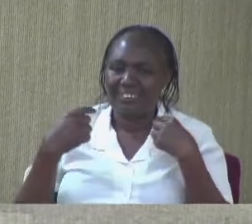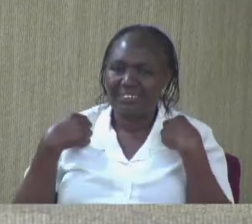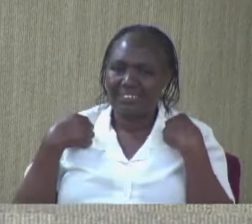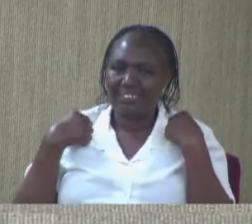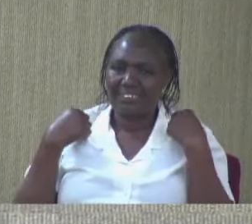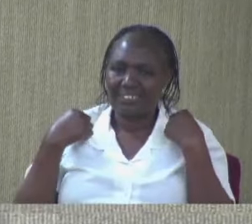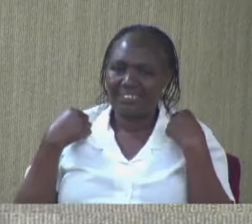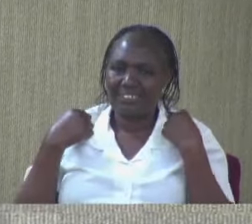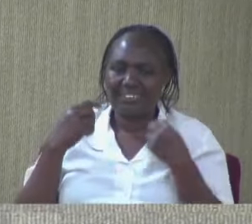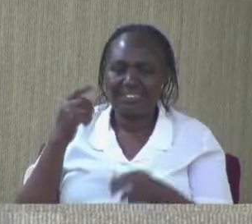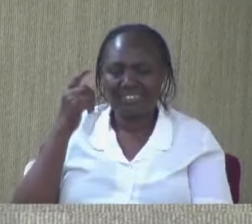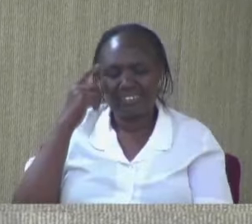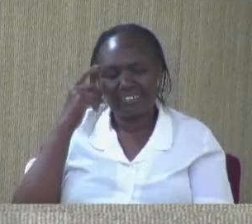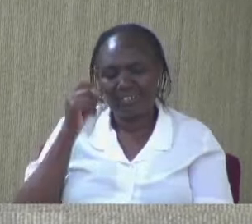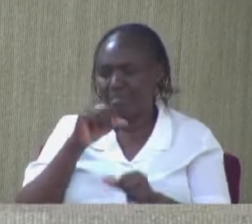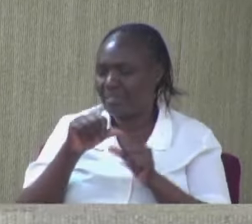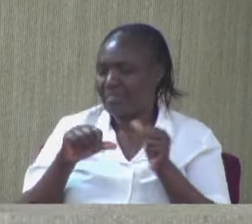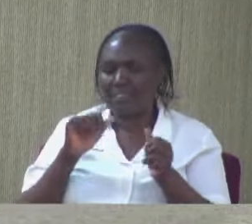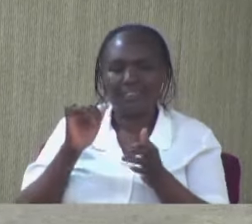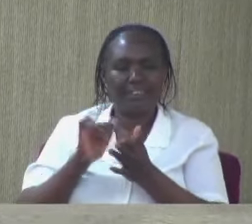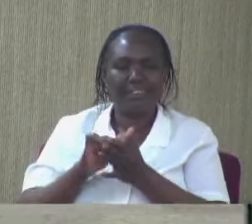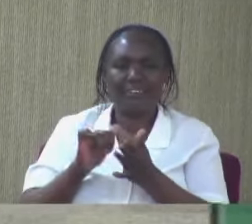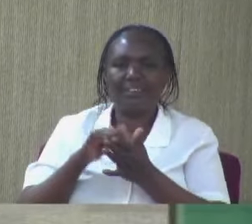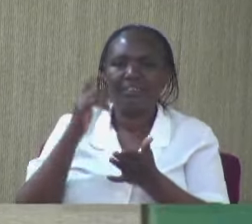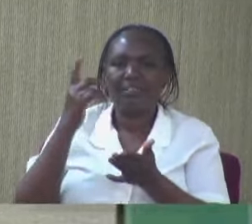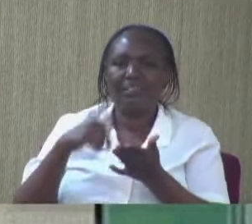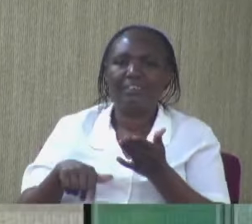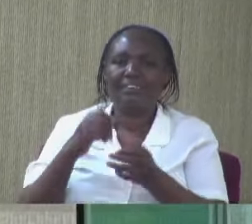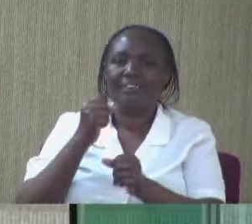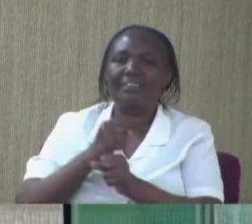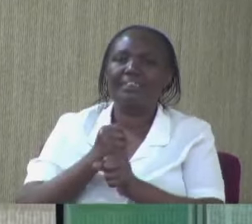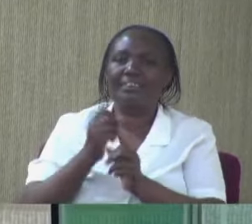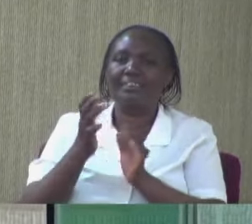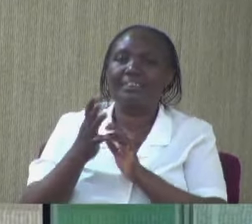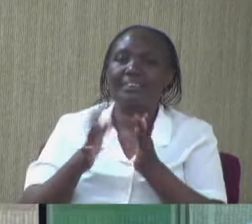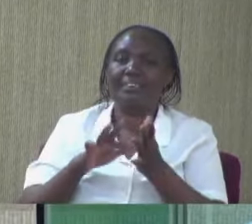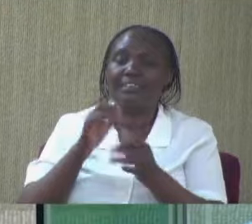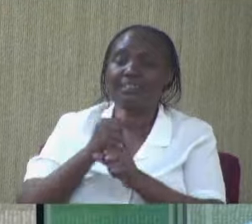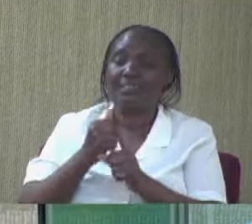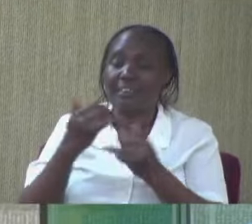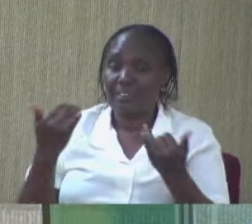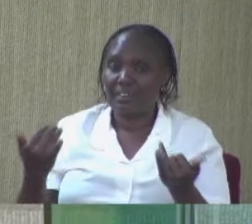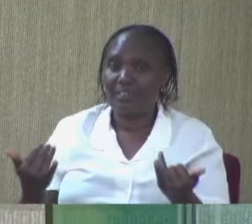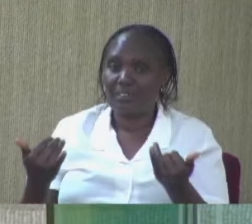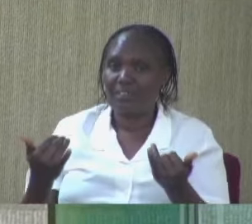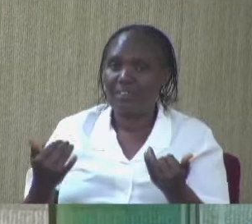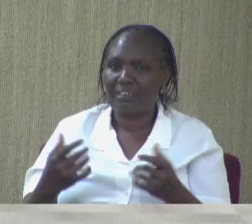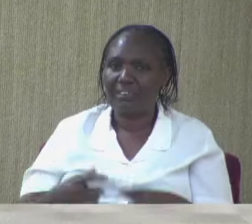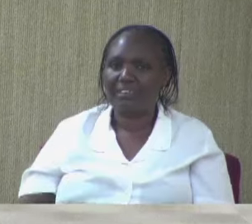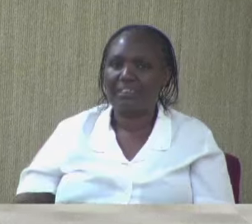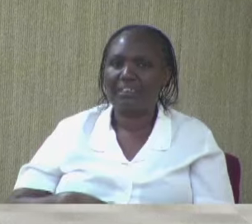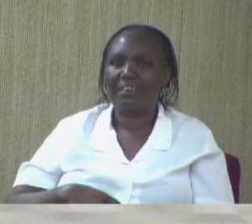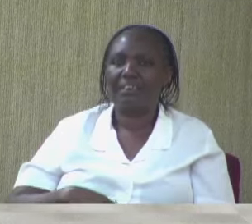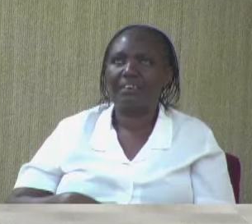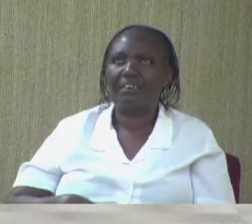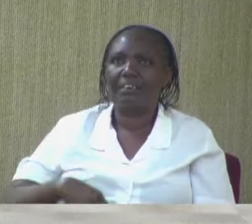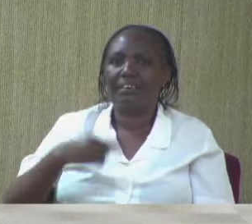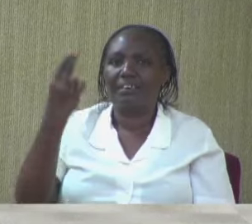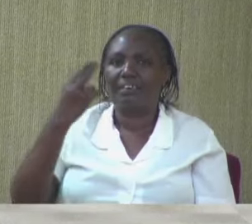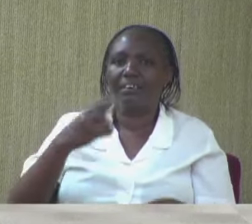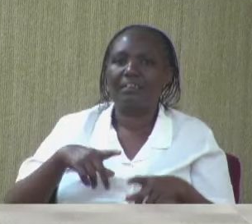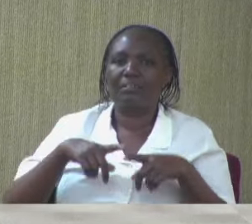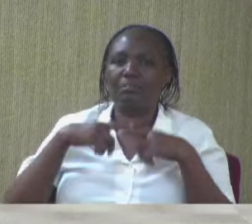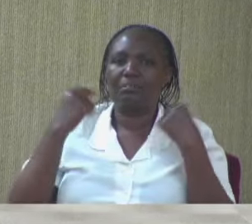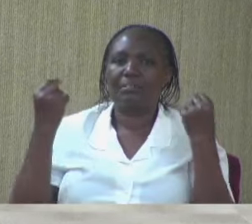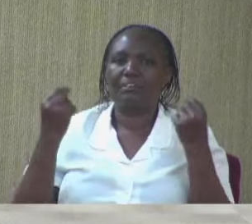But think about it. What is Jesus doing right now? He's the high priest. Are you with me? How